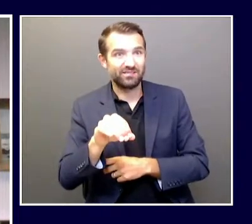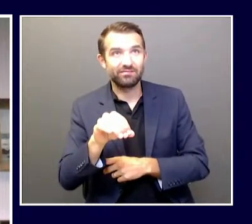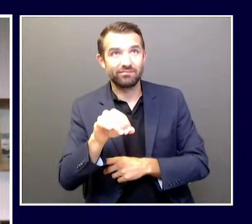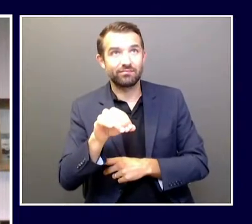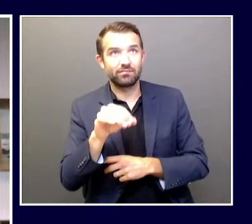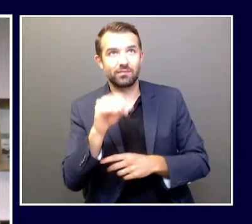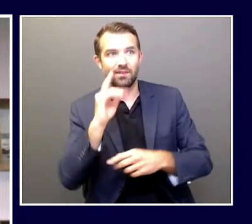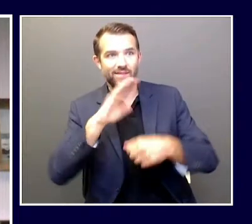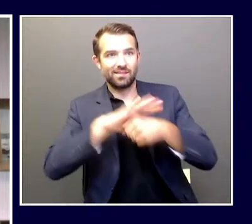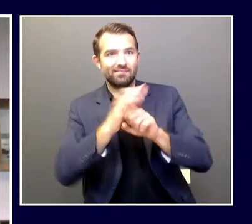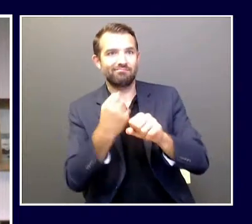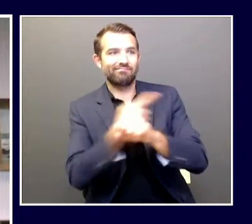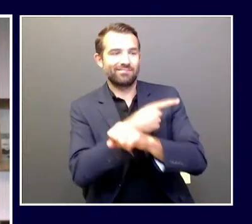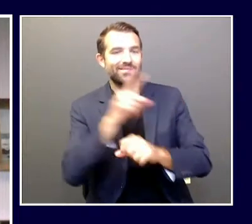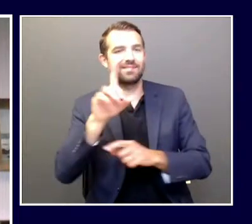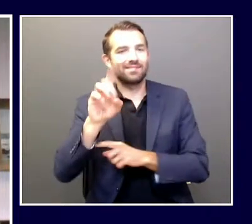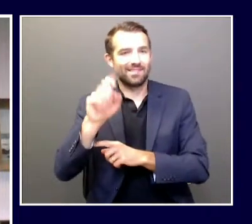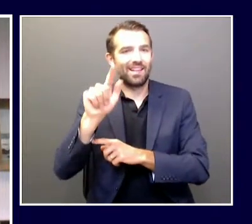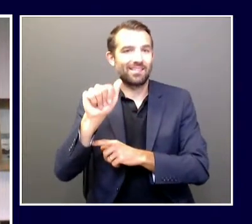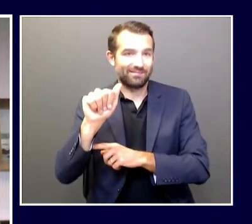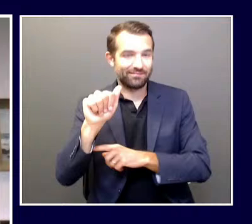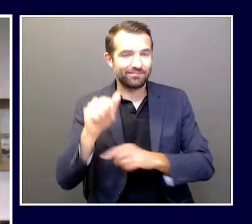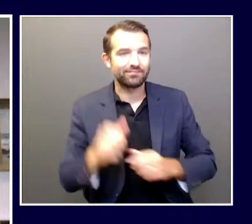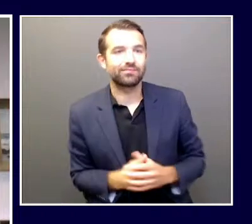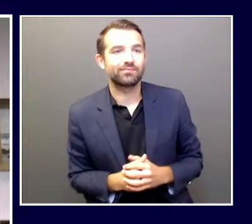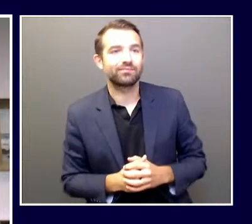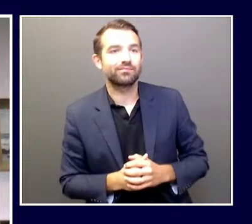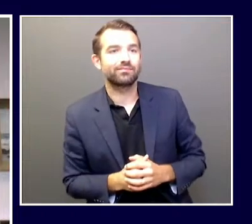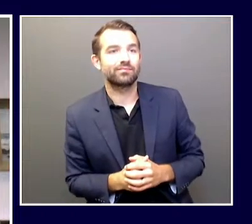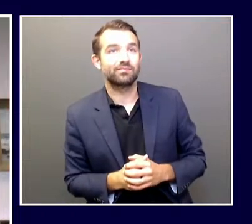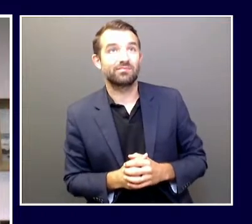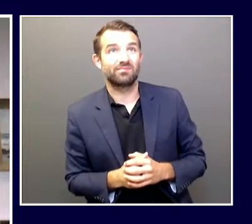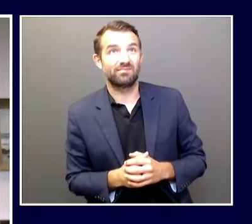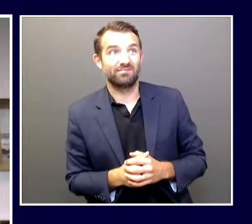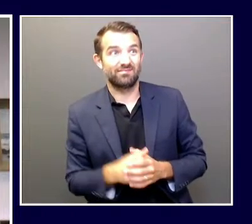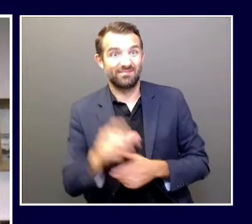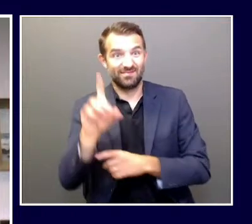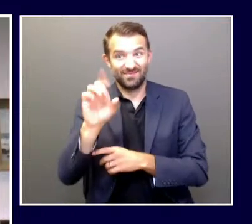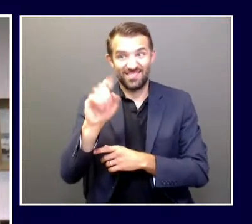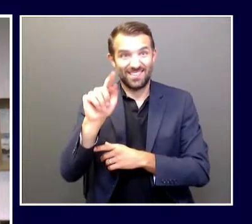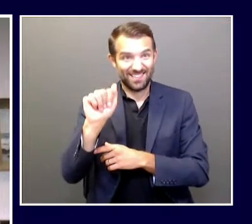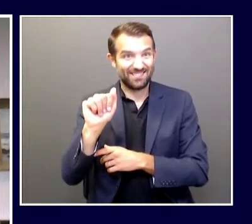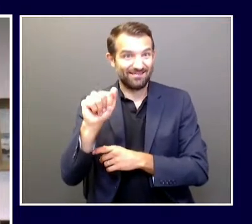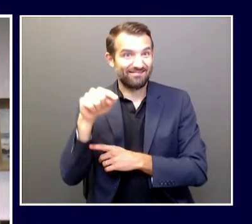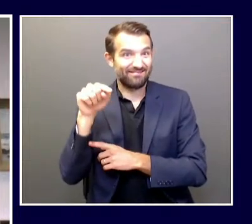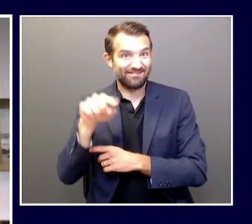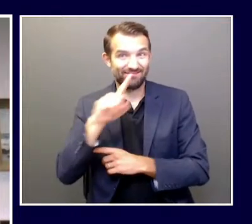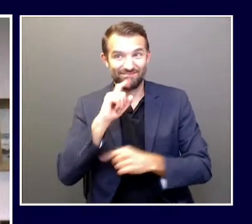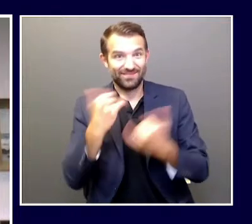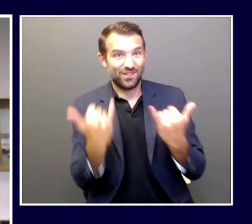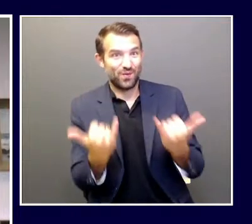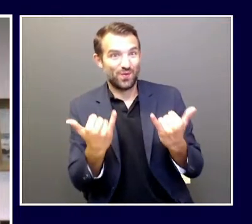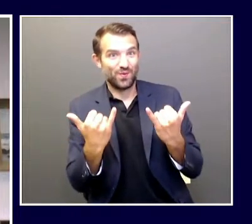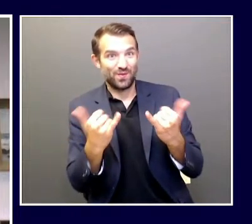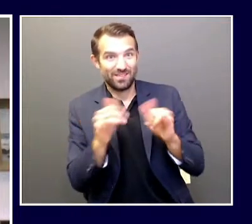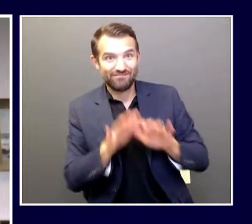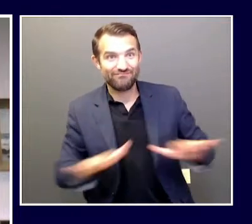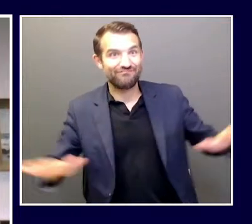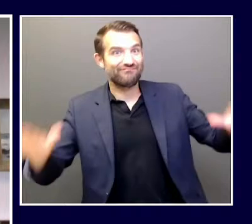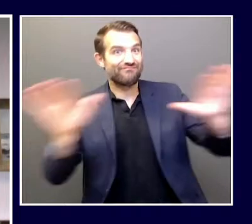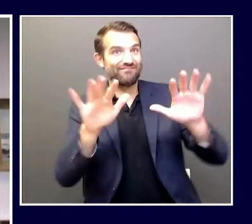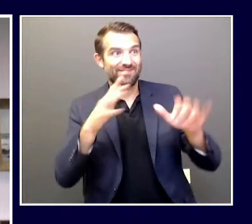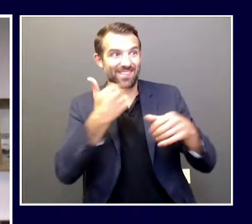not just the predominant variant in Maine, it is the variant in Maine. This is a